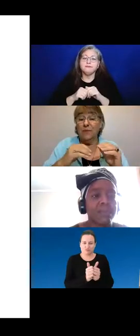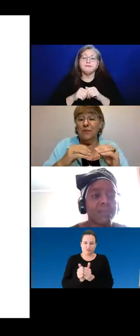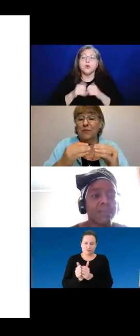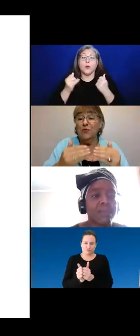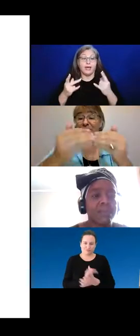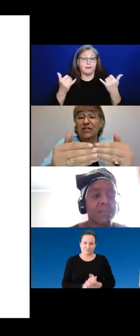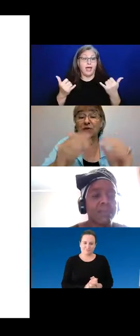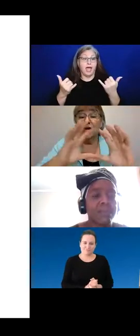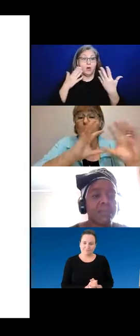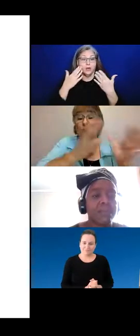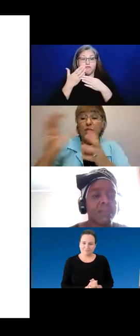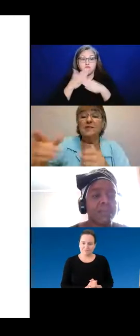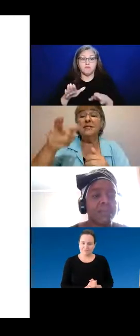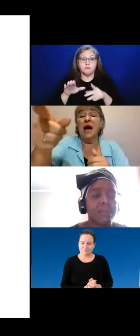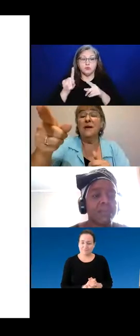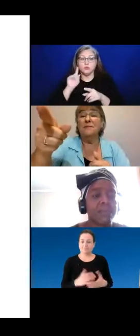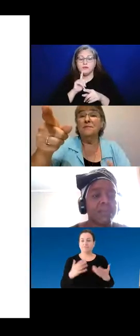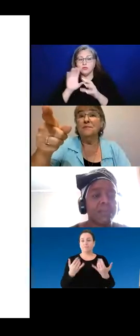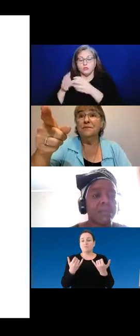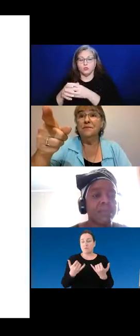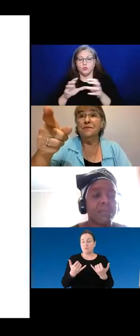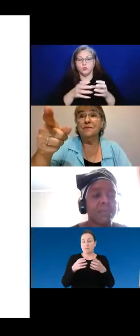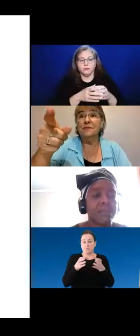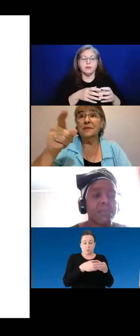gonna move into the groups.